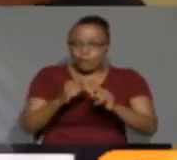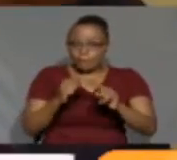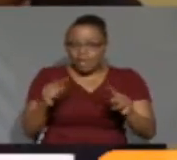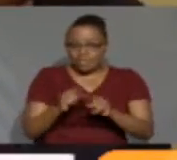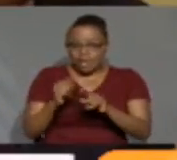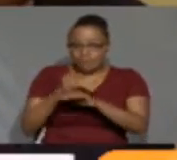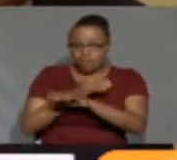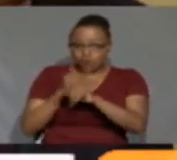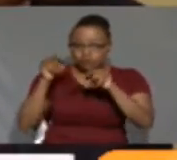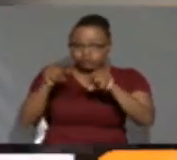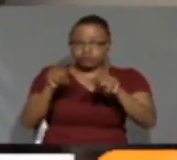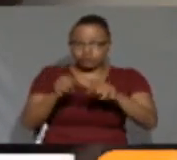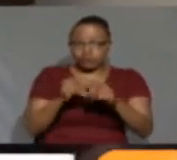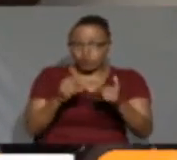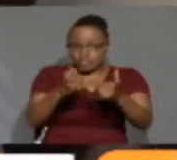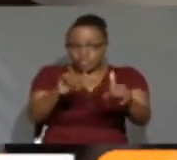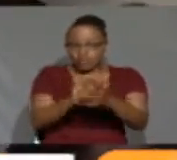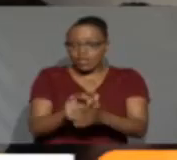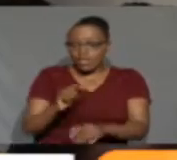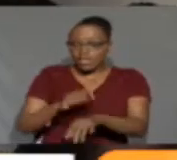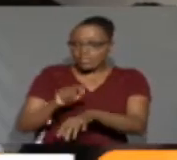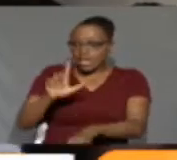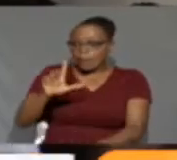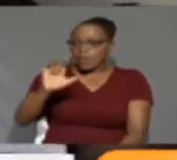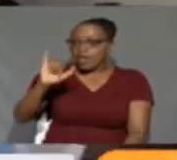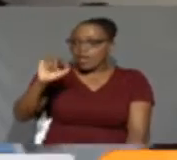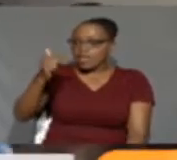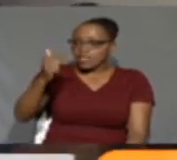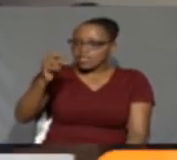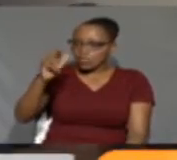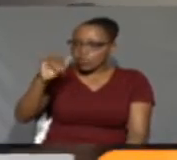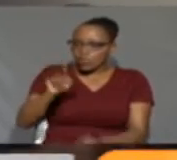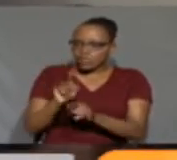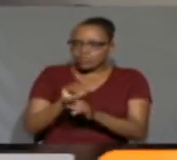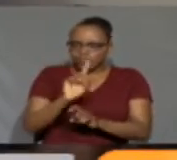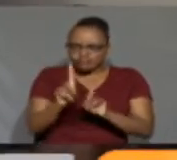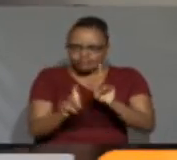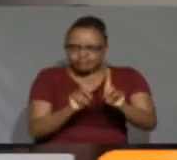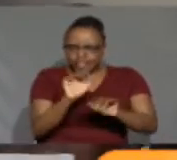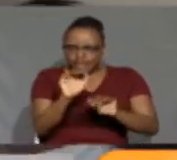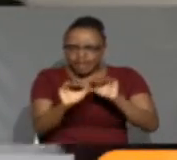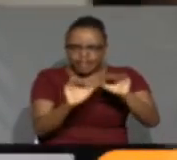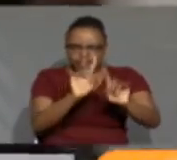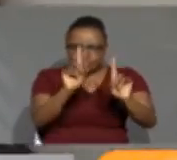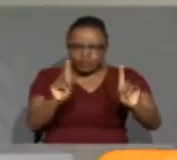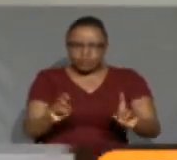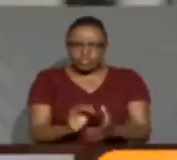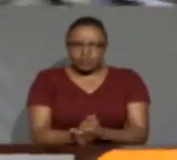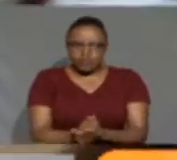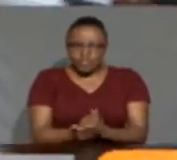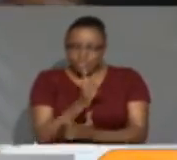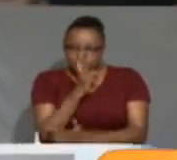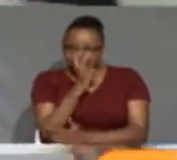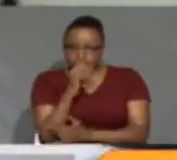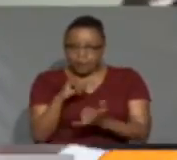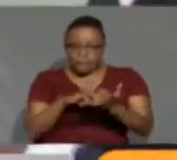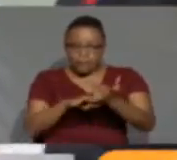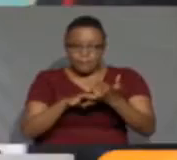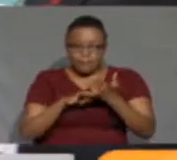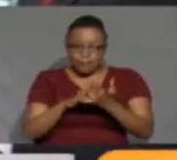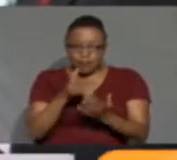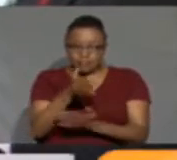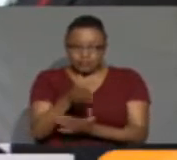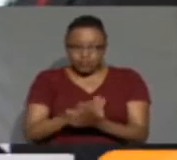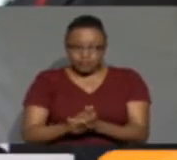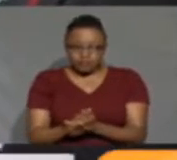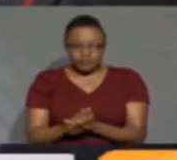her allegations were put to test when Linturi's counsel, Mudhomithi Ankolu, cross-examined her. The alleged marriage has not taken place as